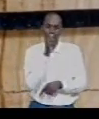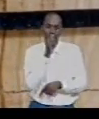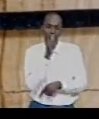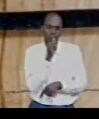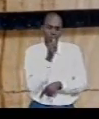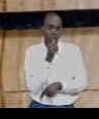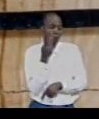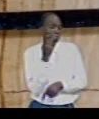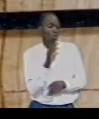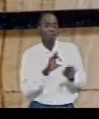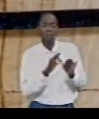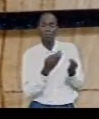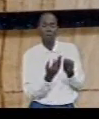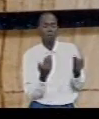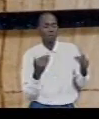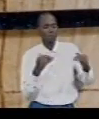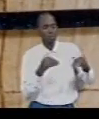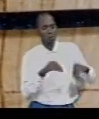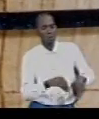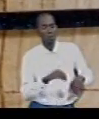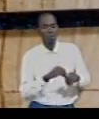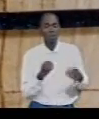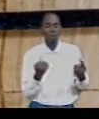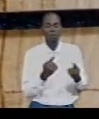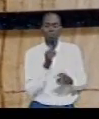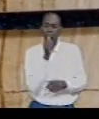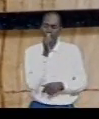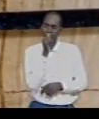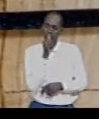going down the drain, keep quiet, and see